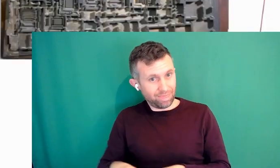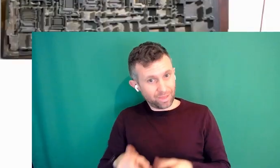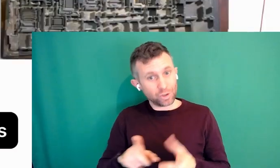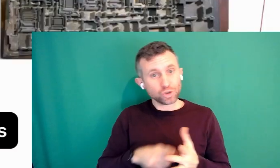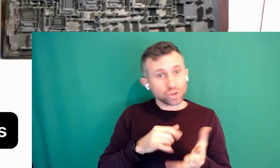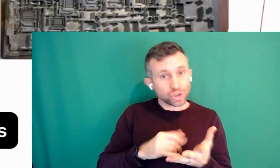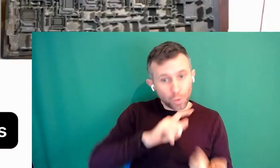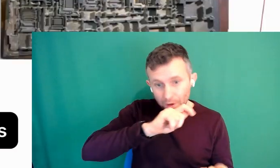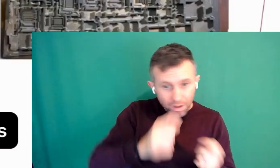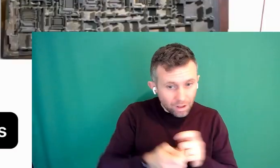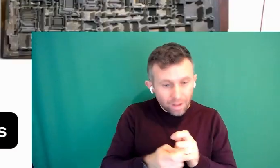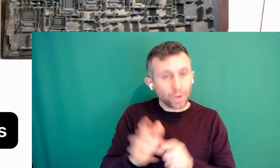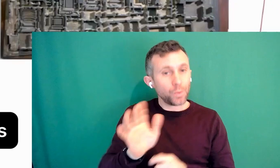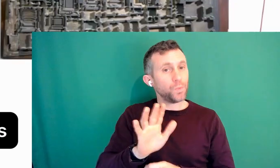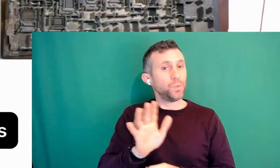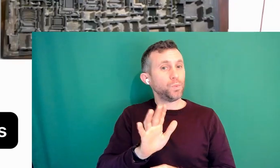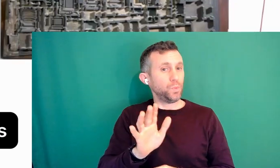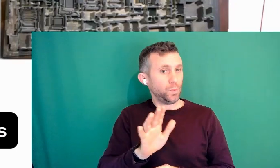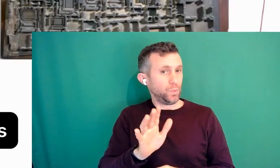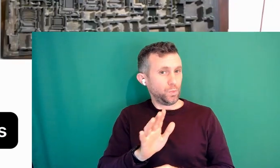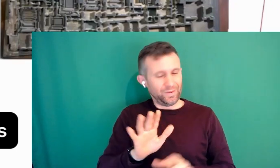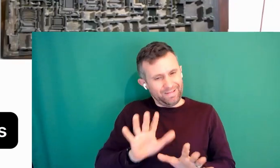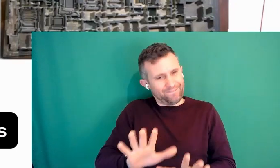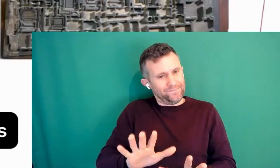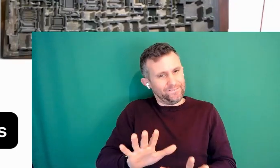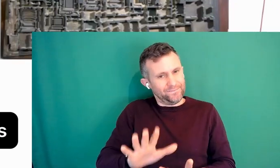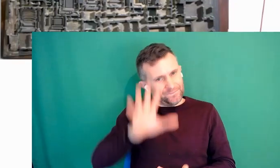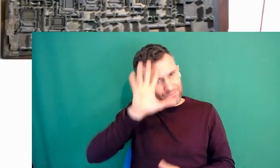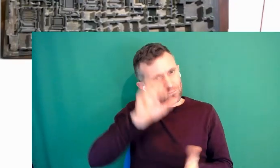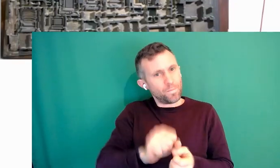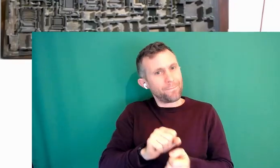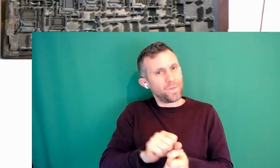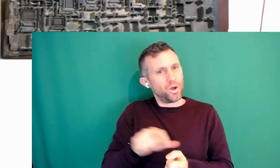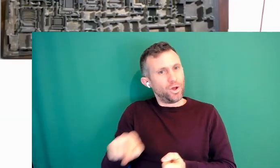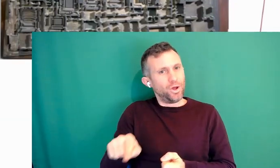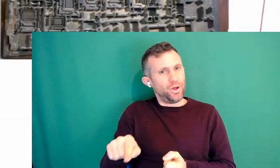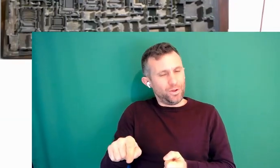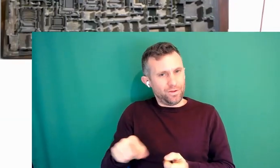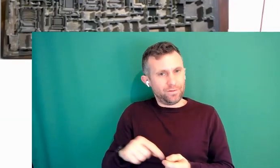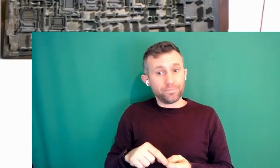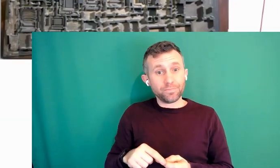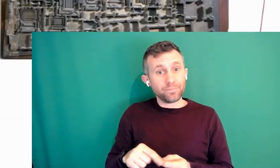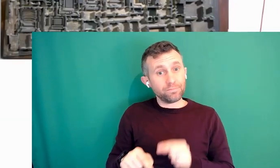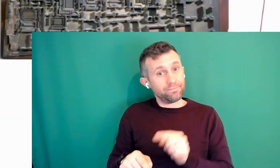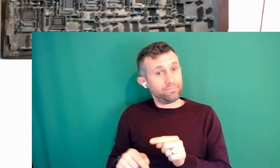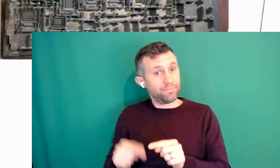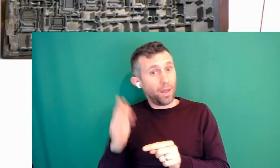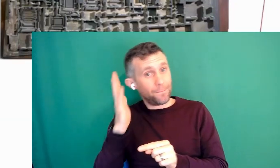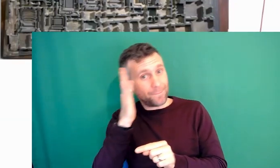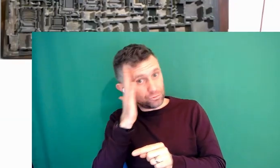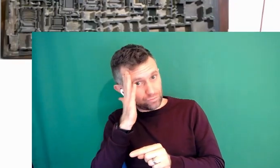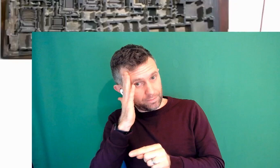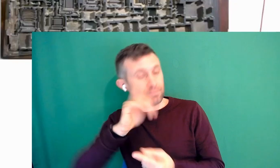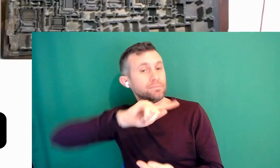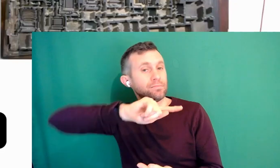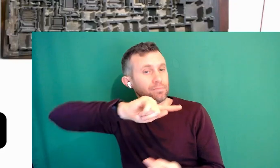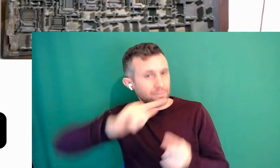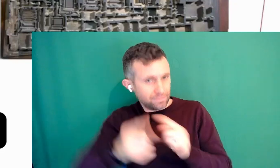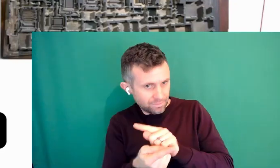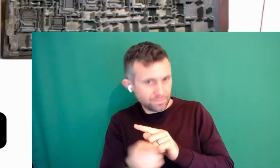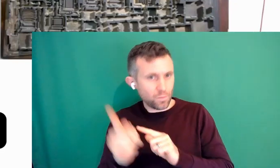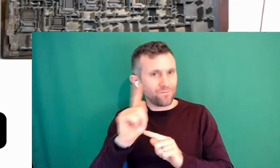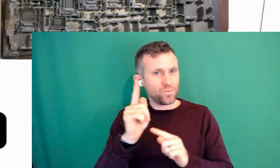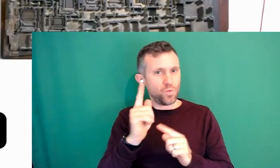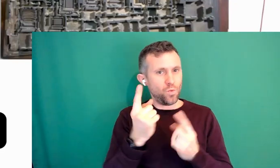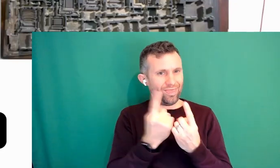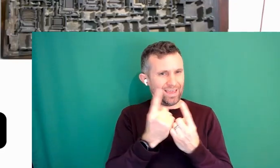The white models are made out of plaster of Paris and show the ancient classical buildings as the Georgians thought